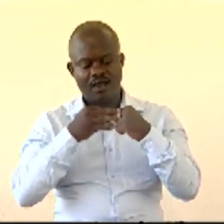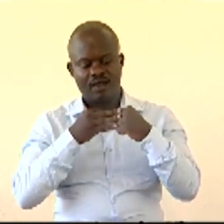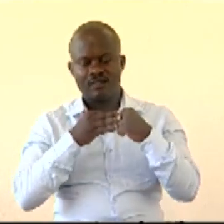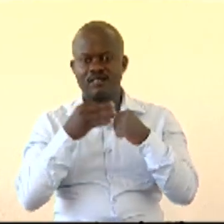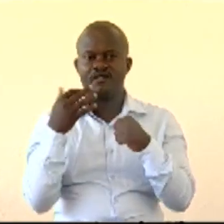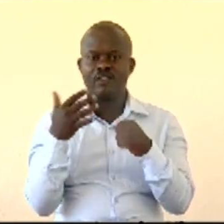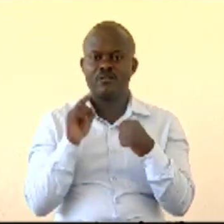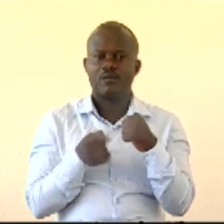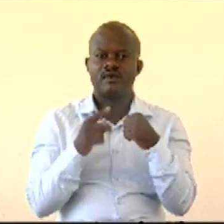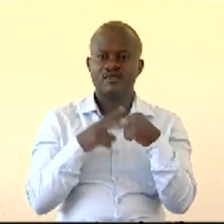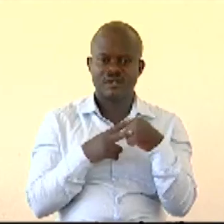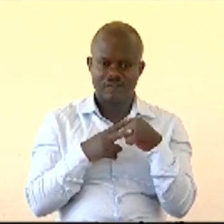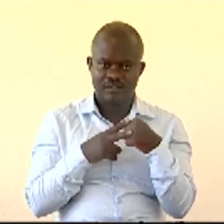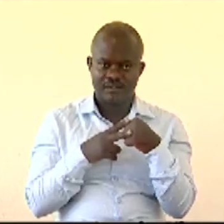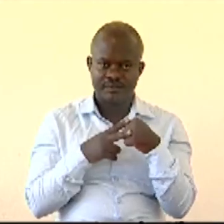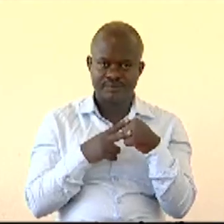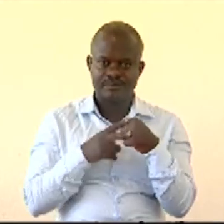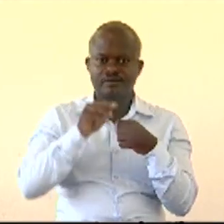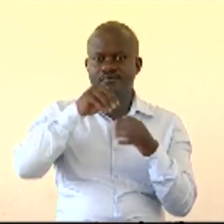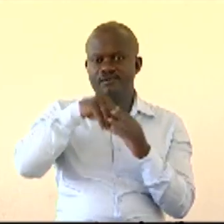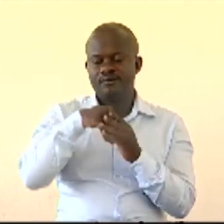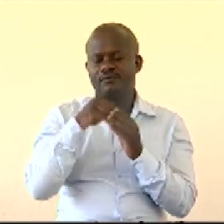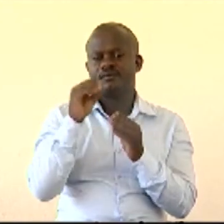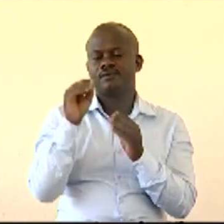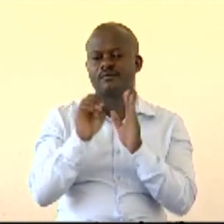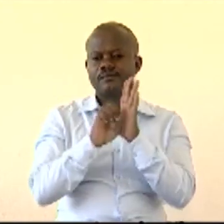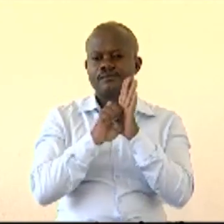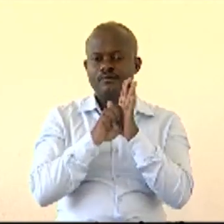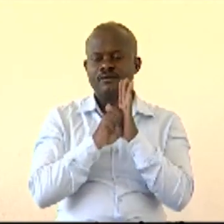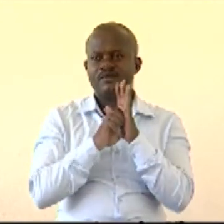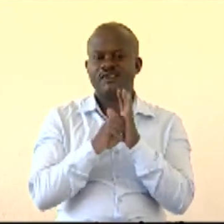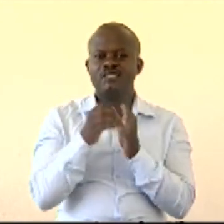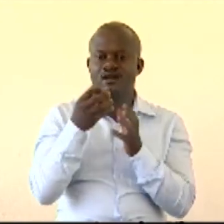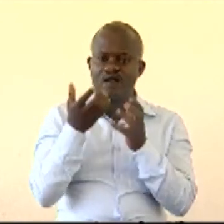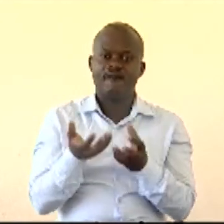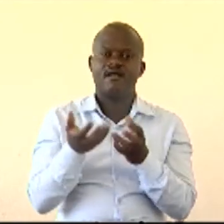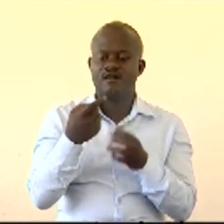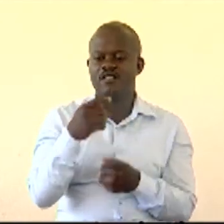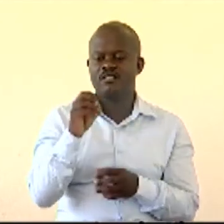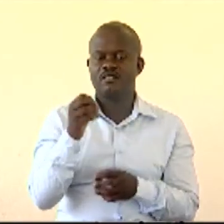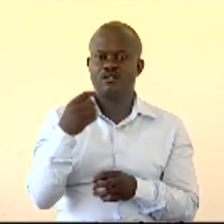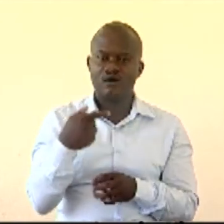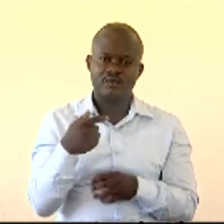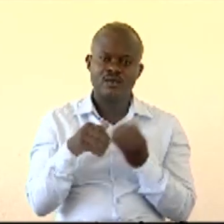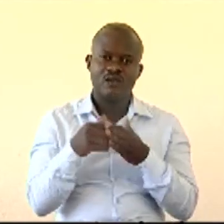85.7. So this, in a sample of 100 grams, we have